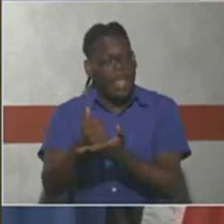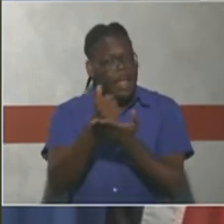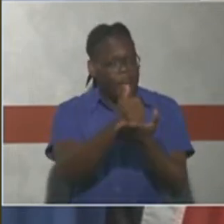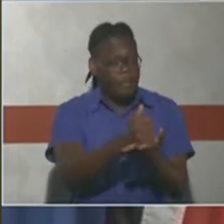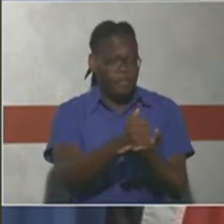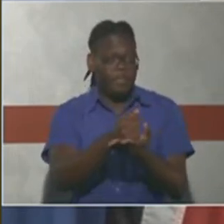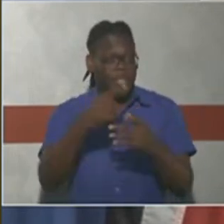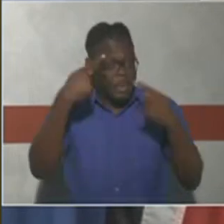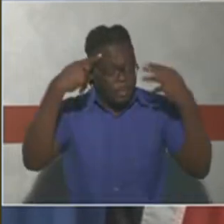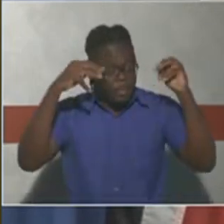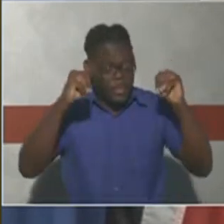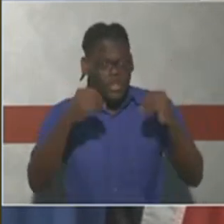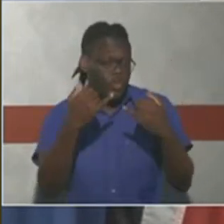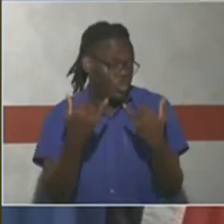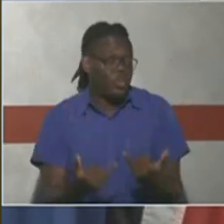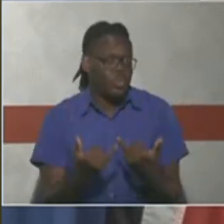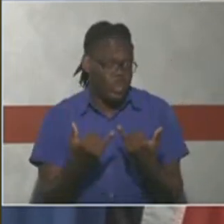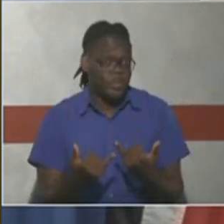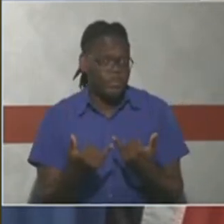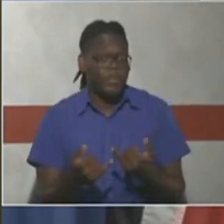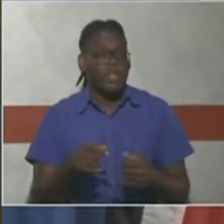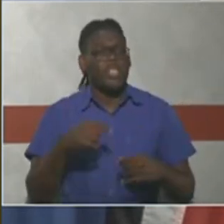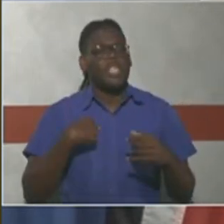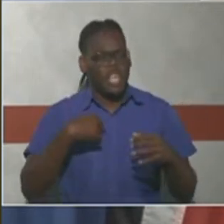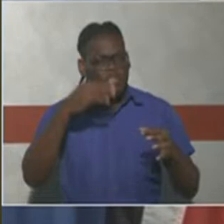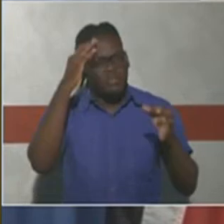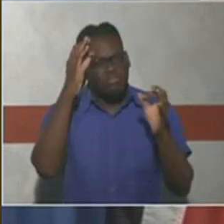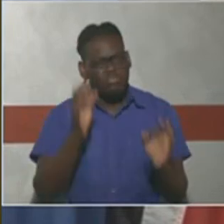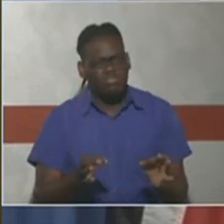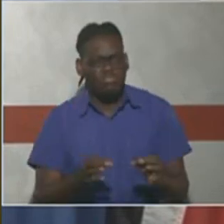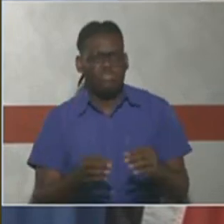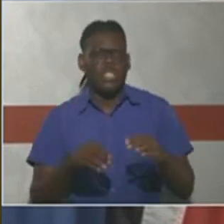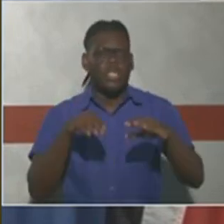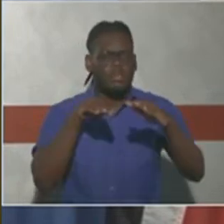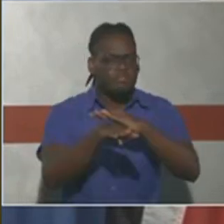a lot more work to be done, but